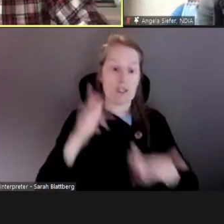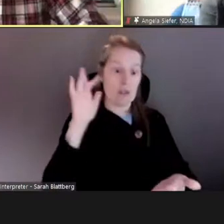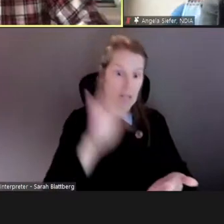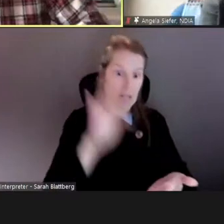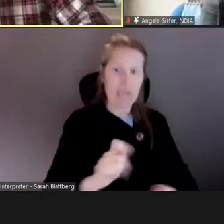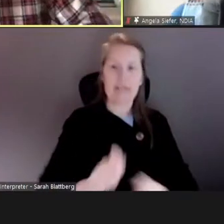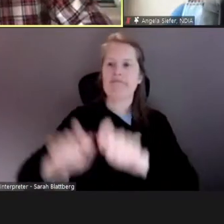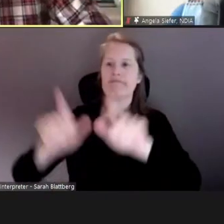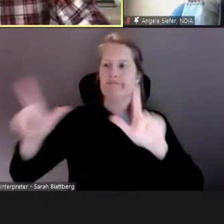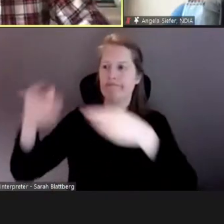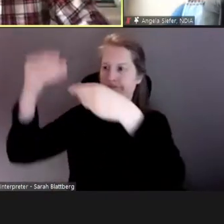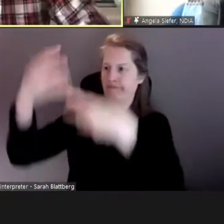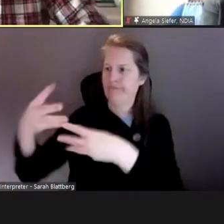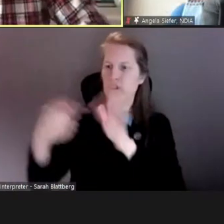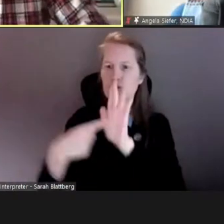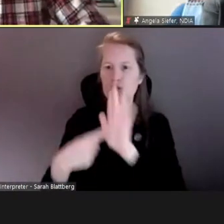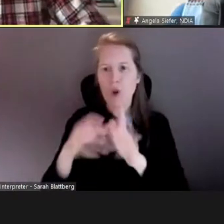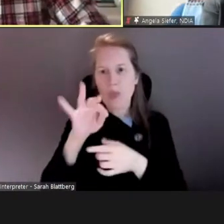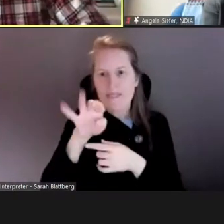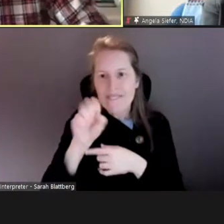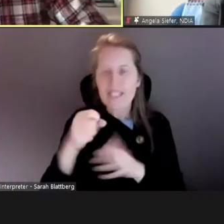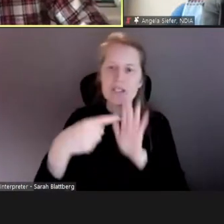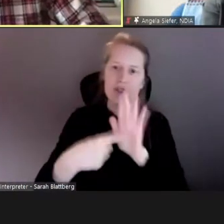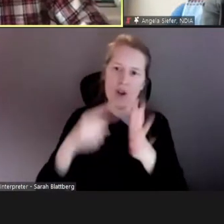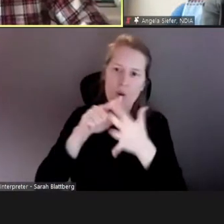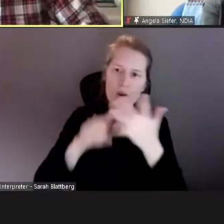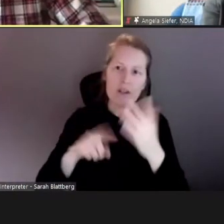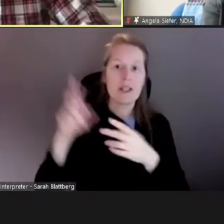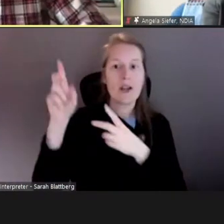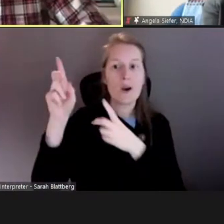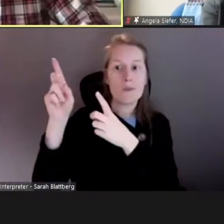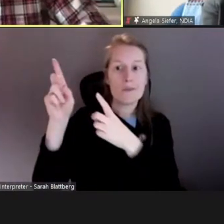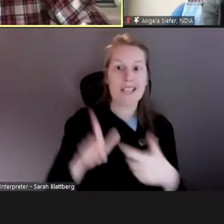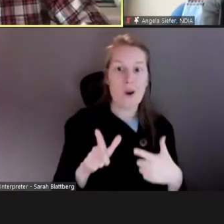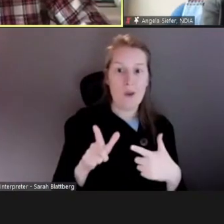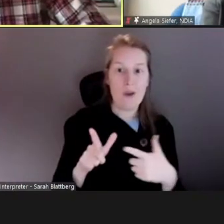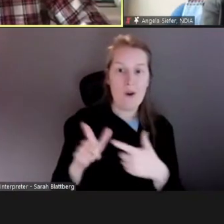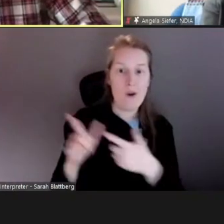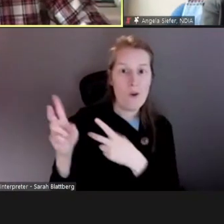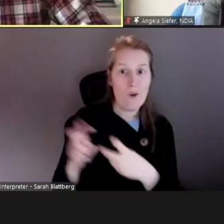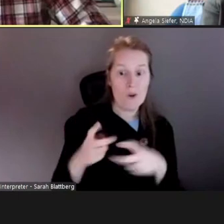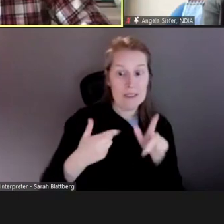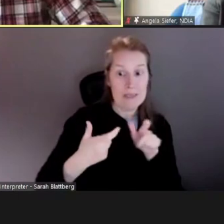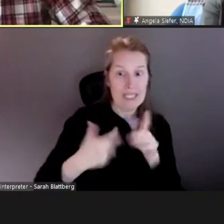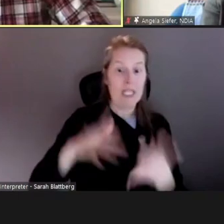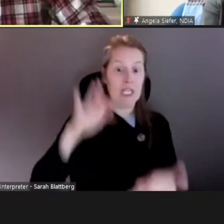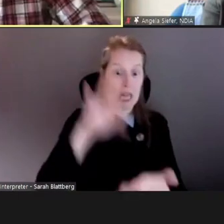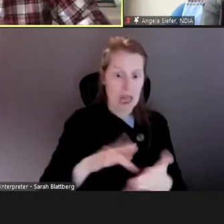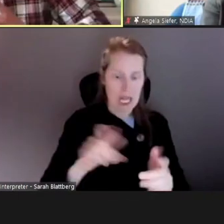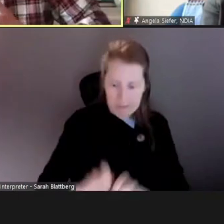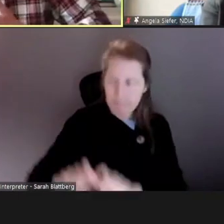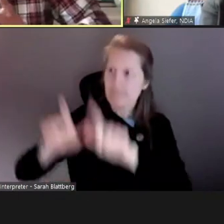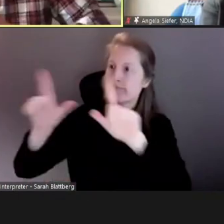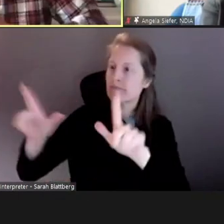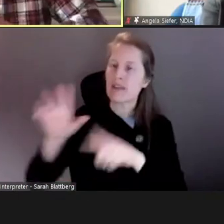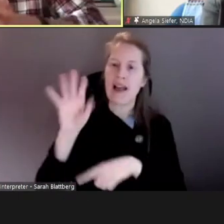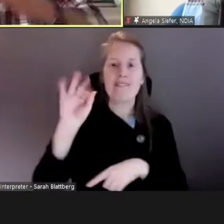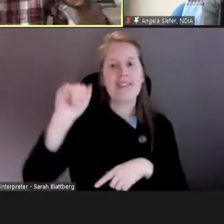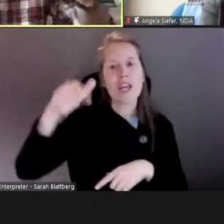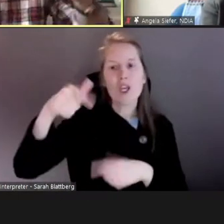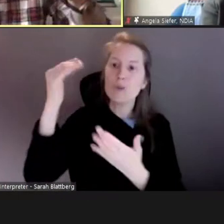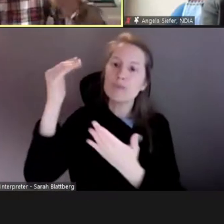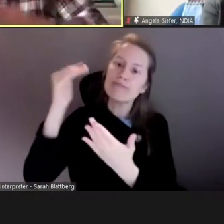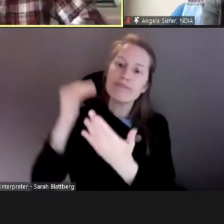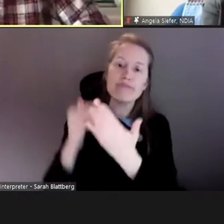breaks down all the fees, for example, or whatever, download speed. You click on download speed and that goes to a few frequently asked questions sort